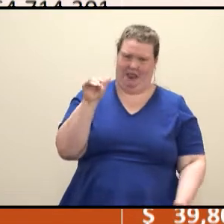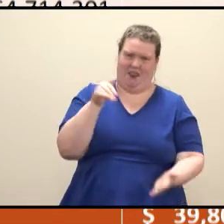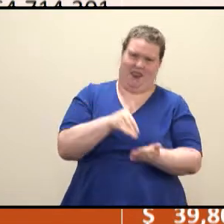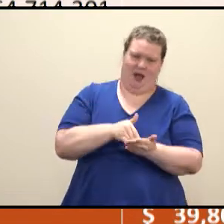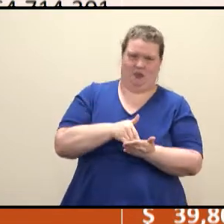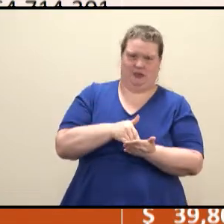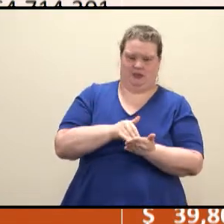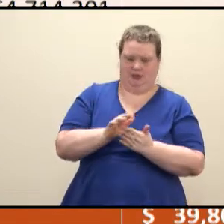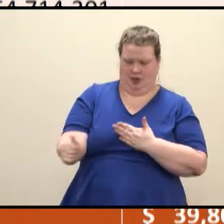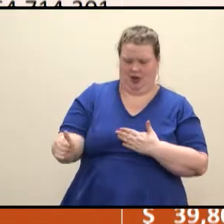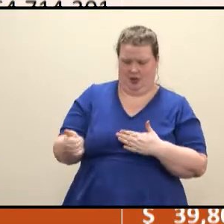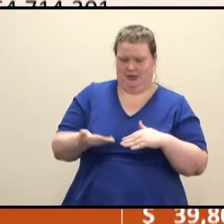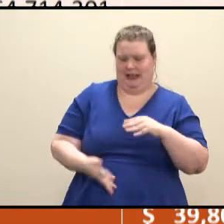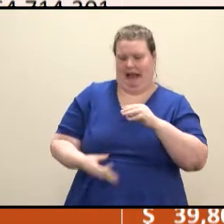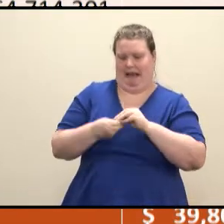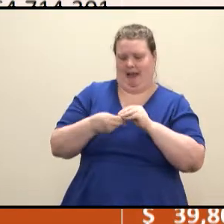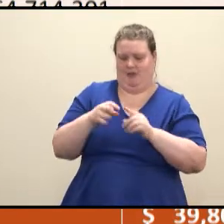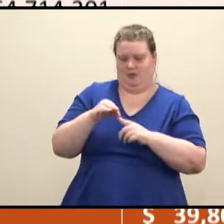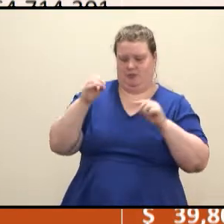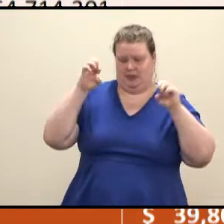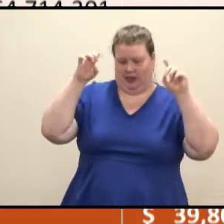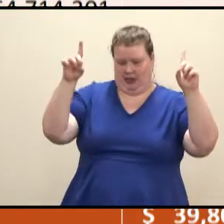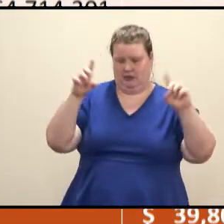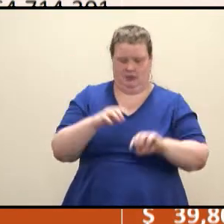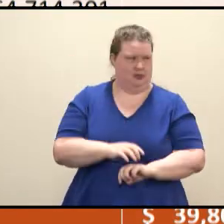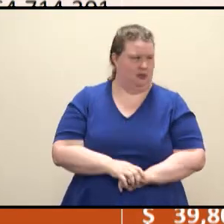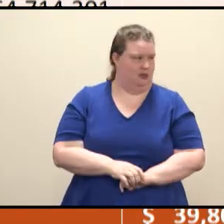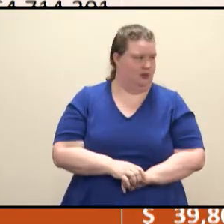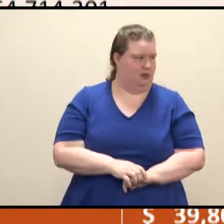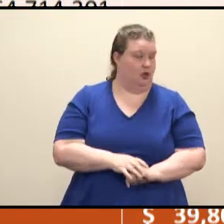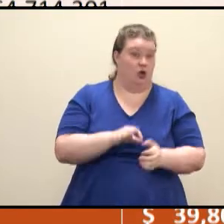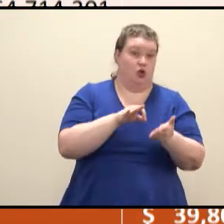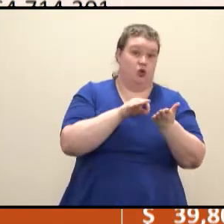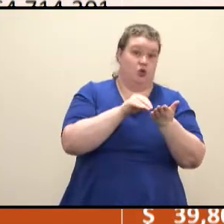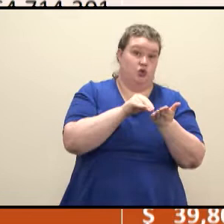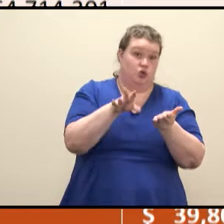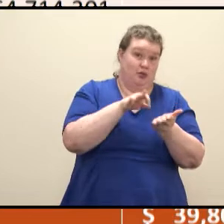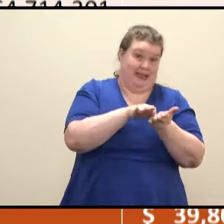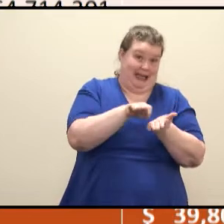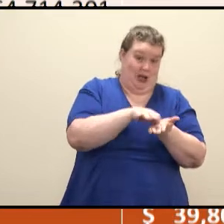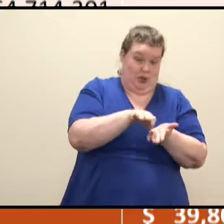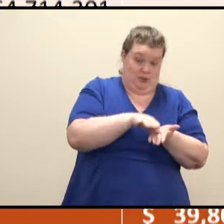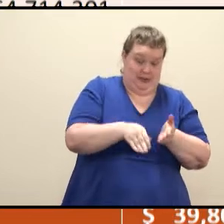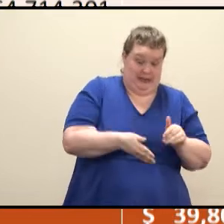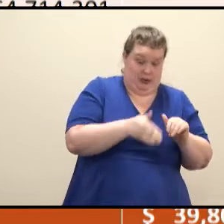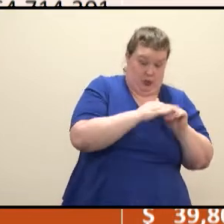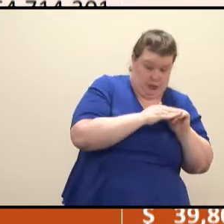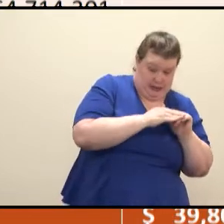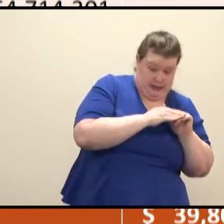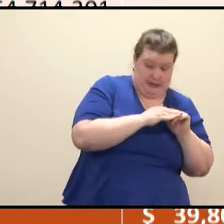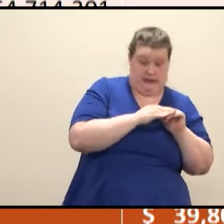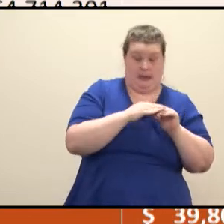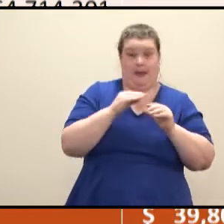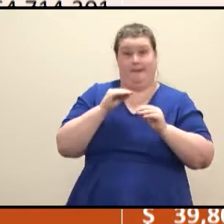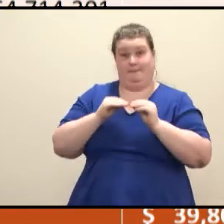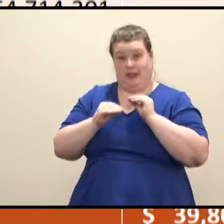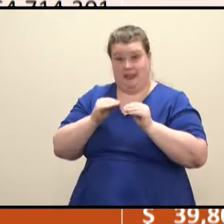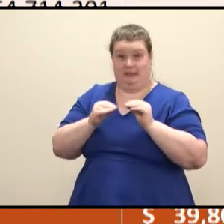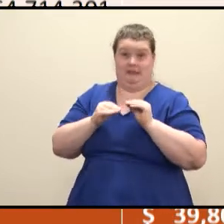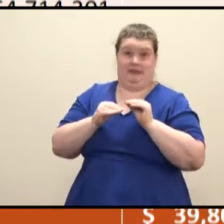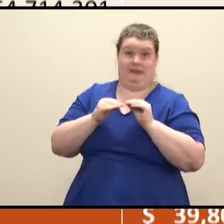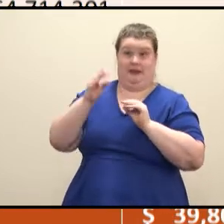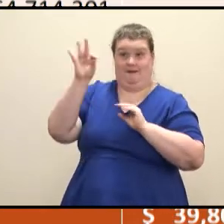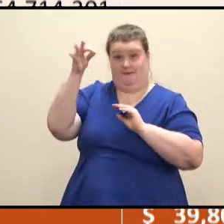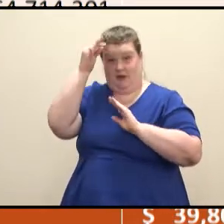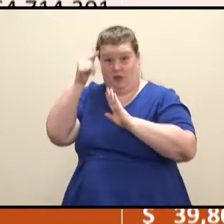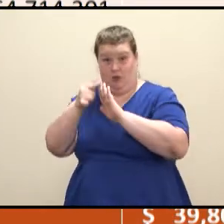808,000 that we have to add for special ed. As our students' counts increase, we have, because of maintenance of effort, federal law, we have